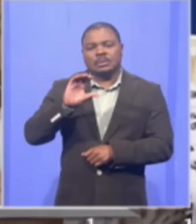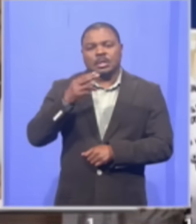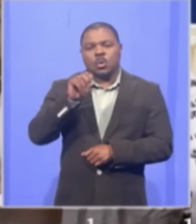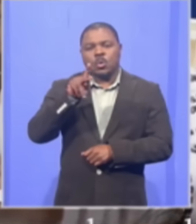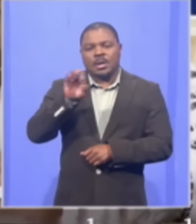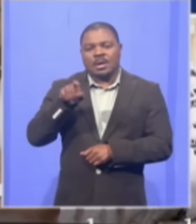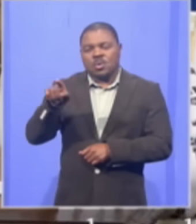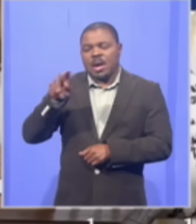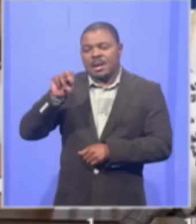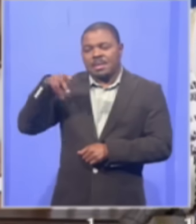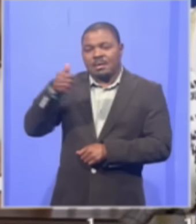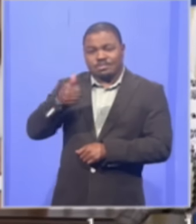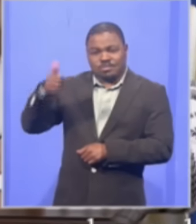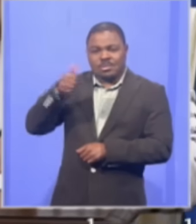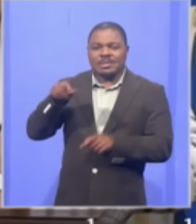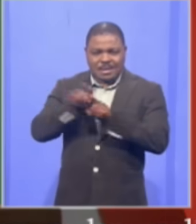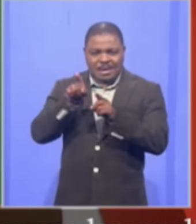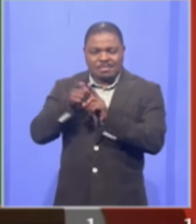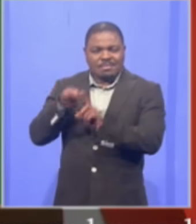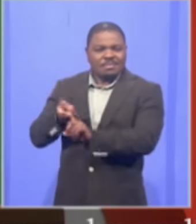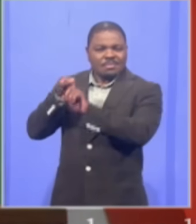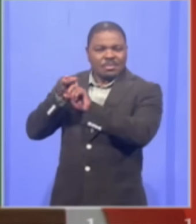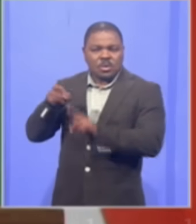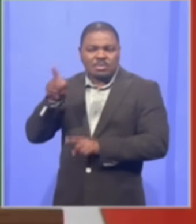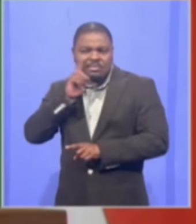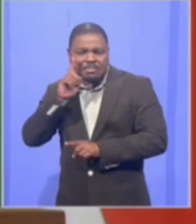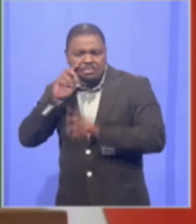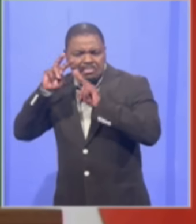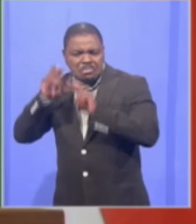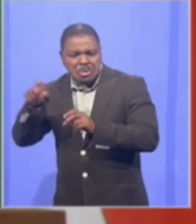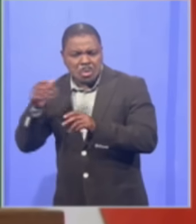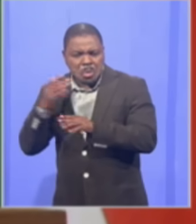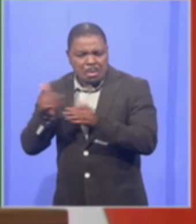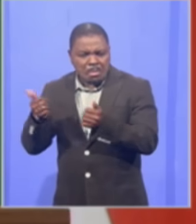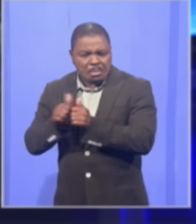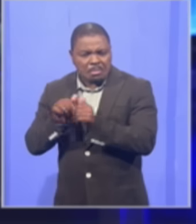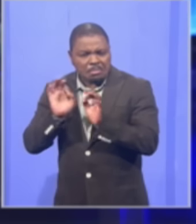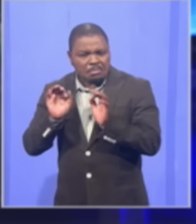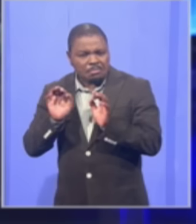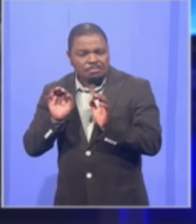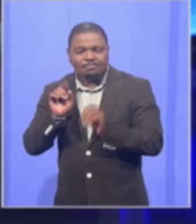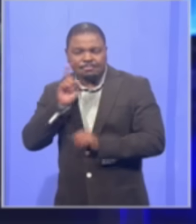diphuputso hore na o tshwanela ho tswela pele ka mosebetsi wa hae kapa tjhe.